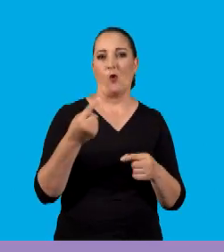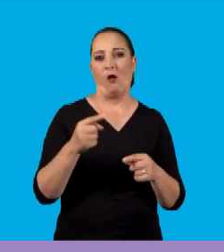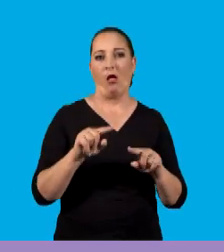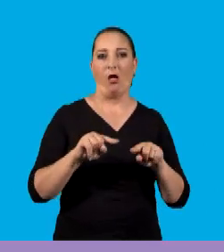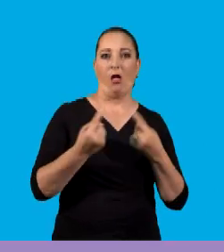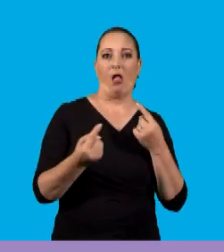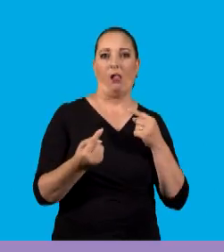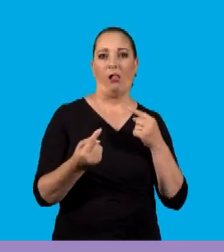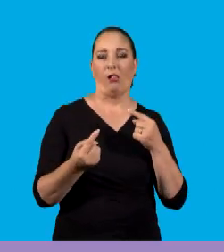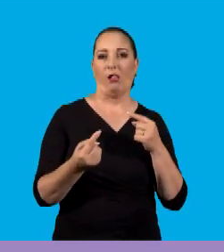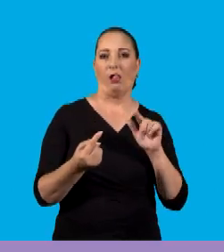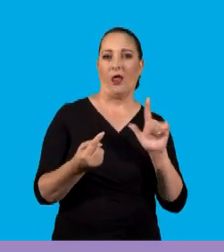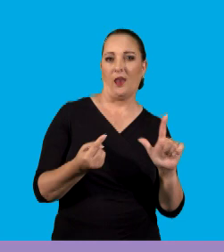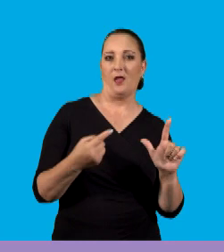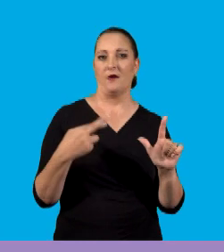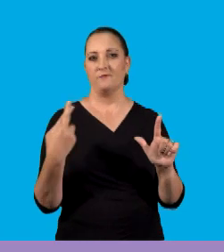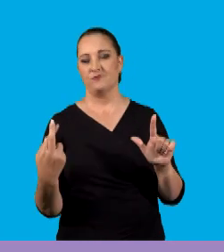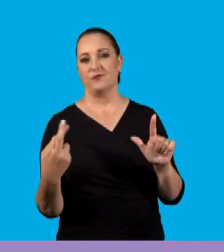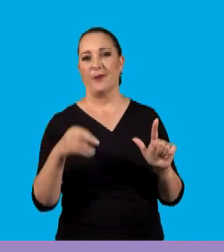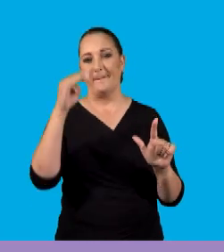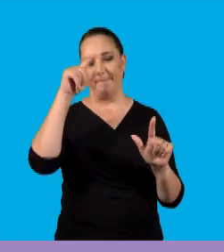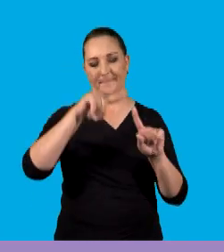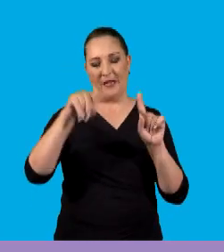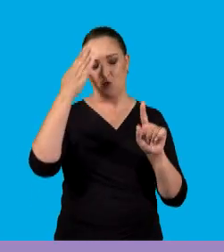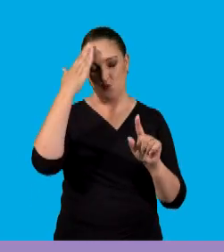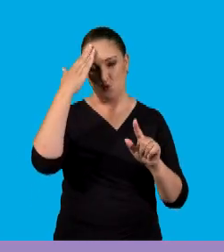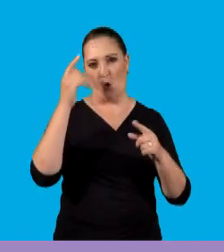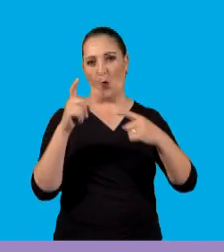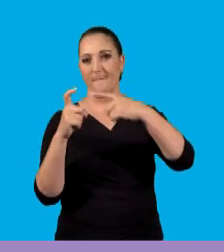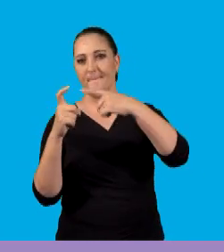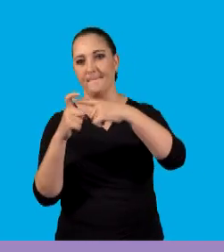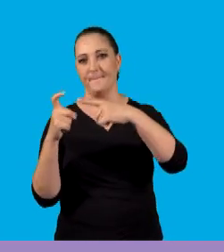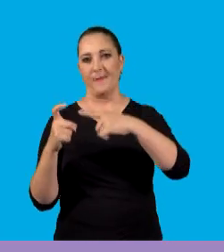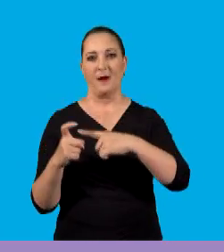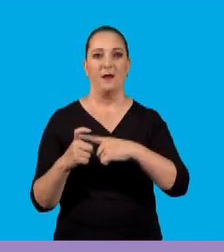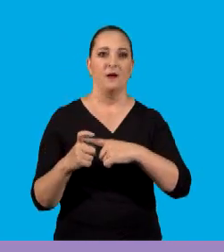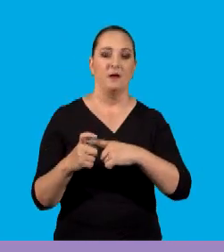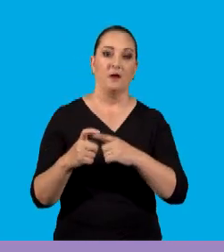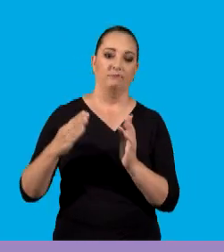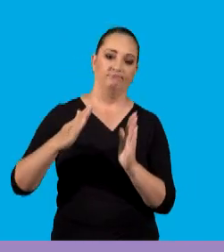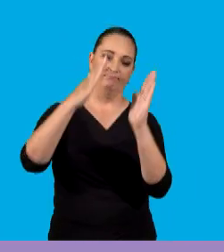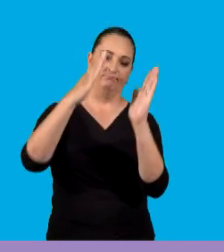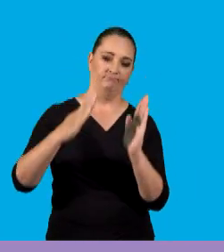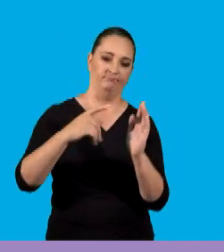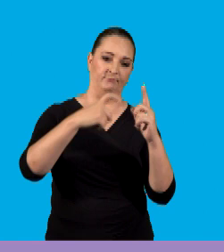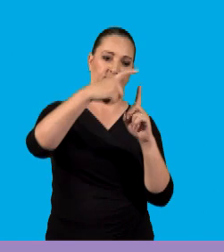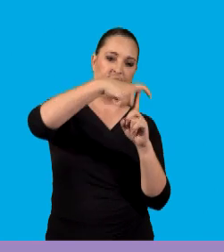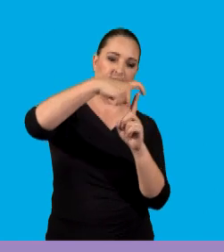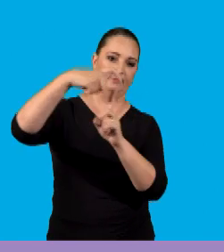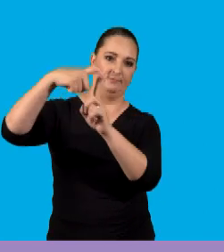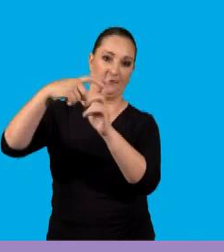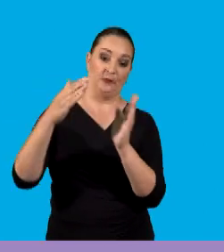figure below. So we know that alternate angles are between the parallel lines. There's the sign that these lines are